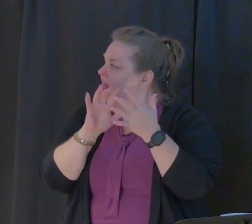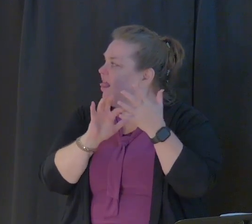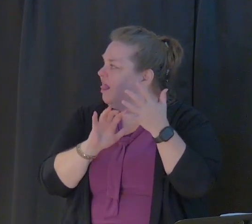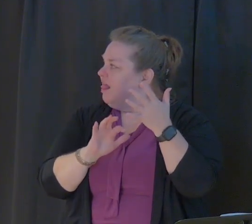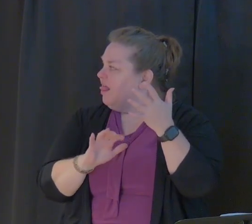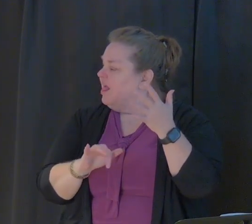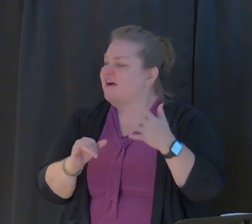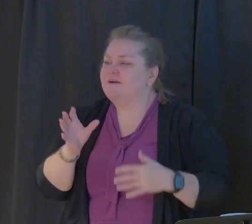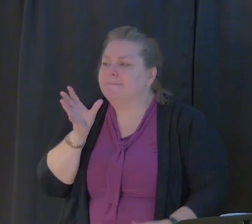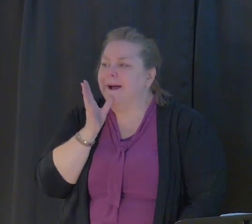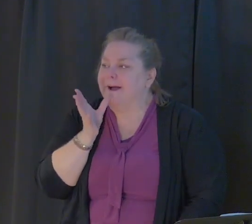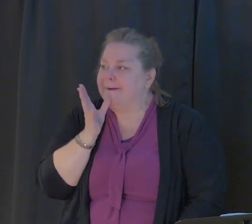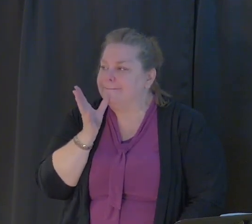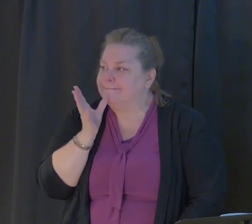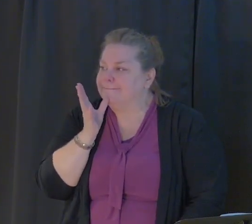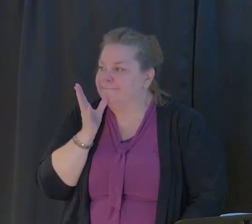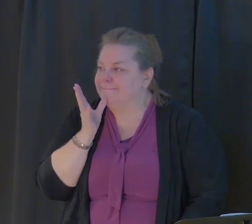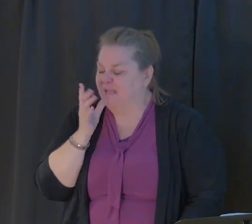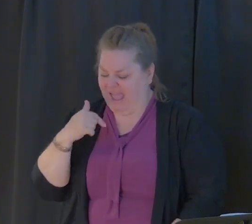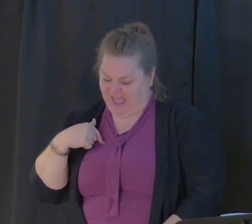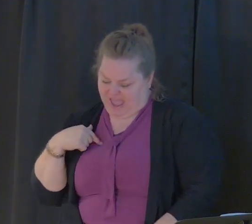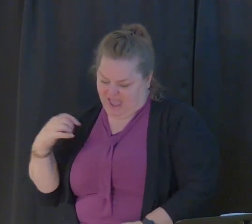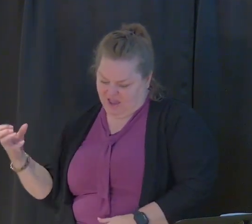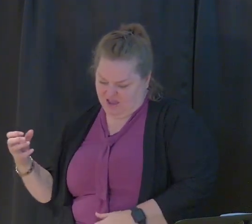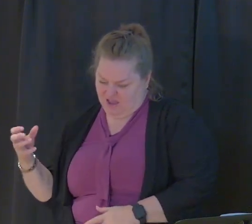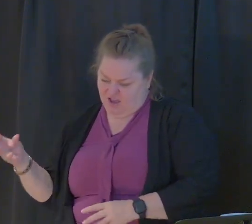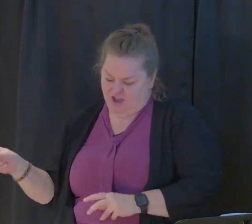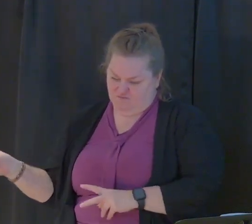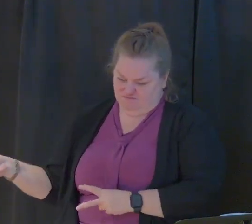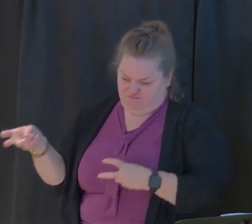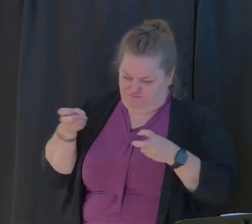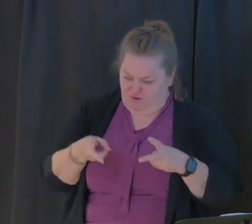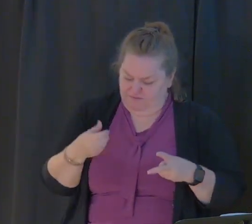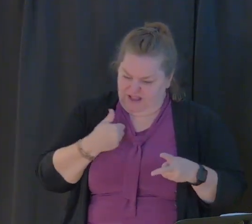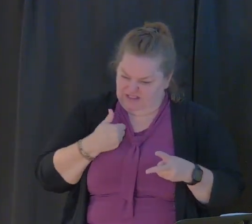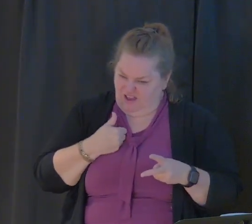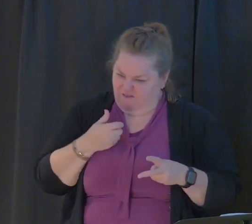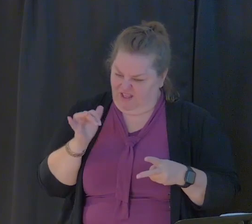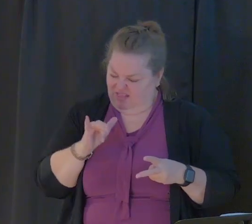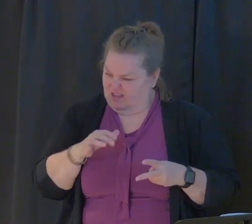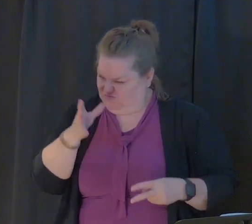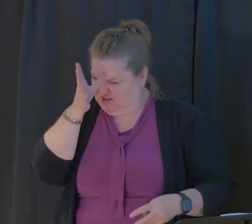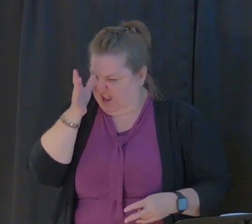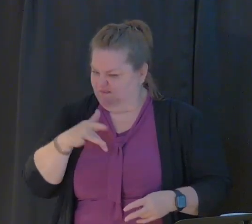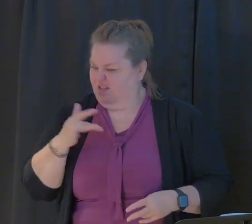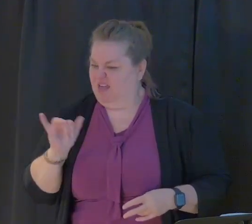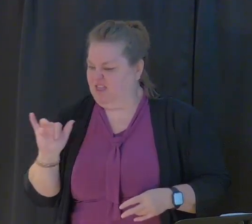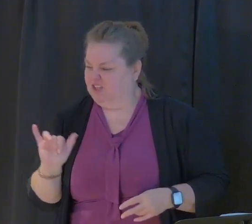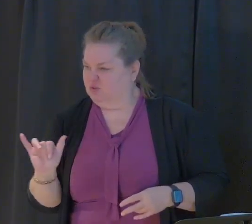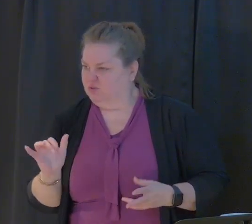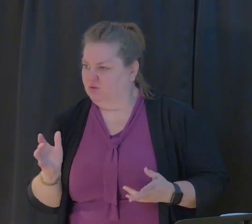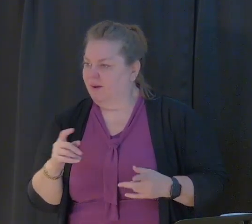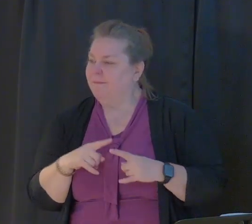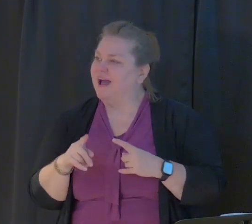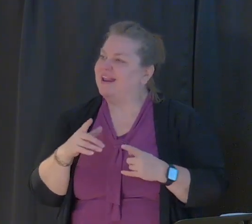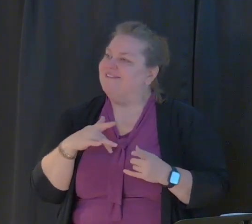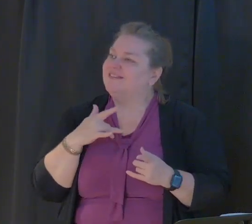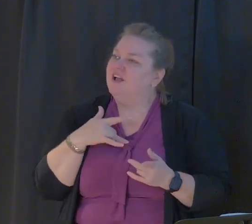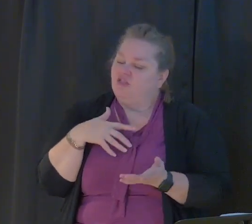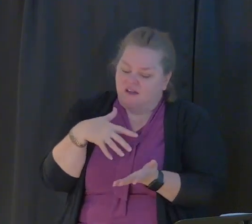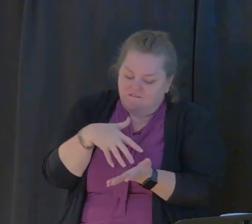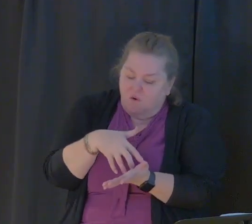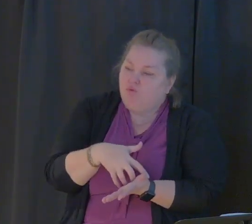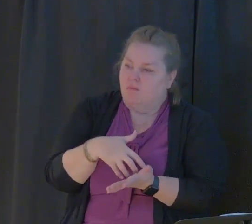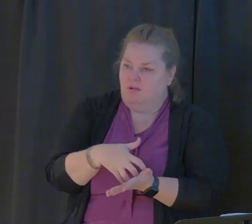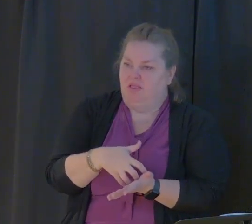scenarios of moms, and I put myself in that place and thought, well, dads feel this way too. But it described the real loneliness and